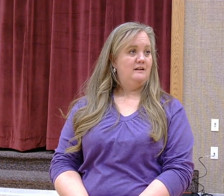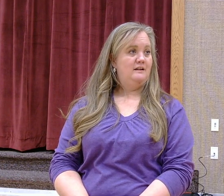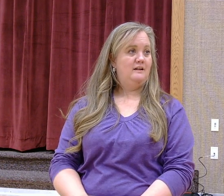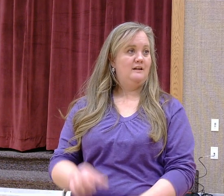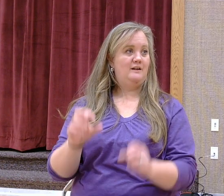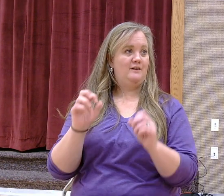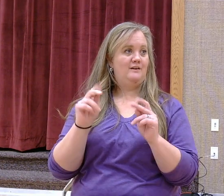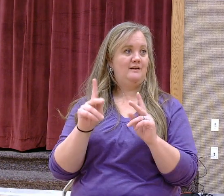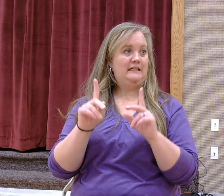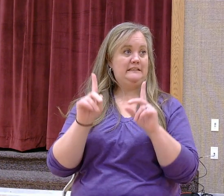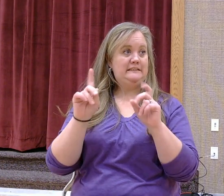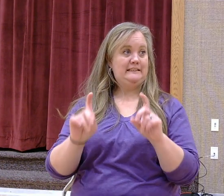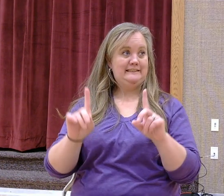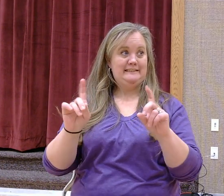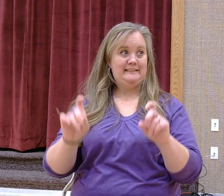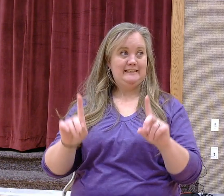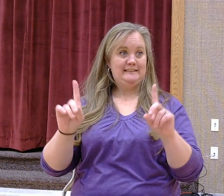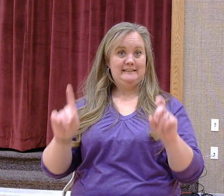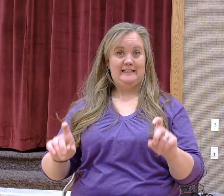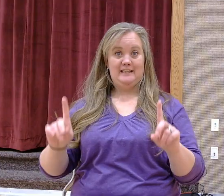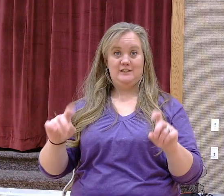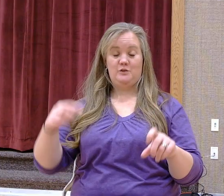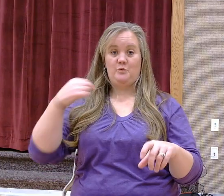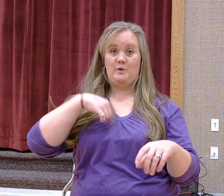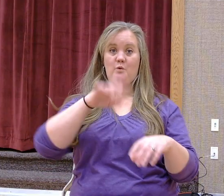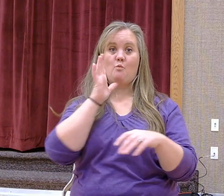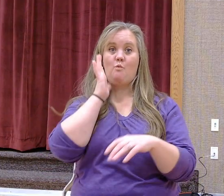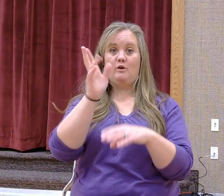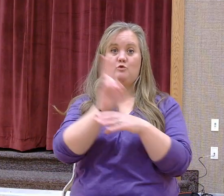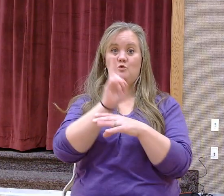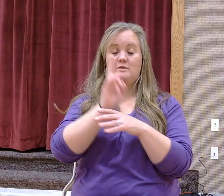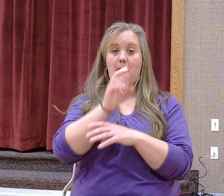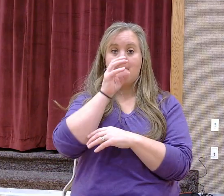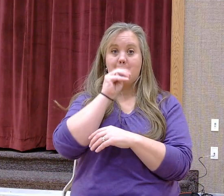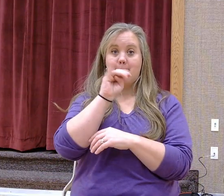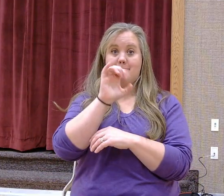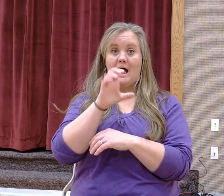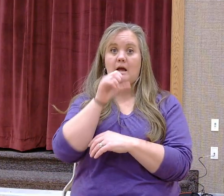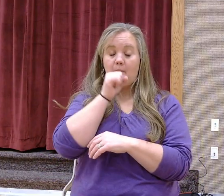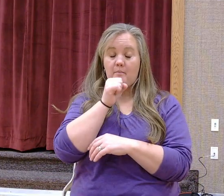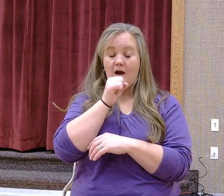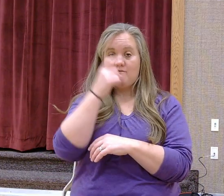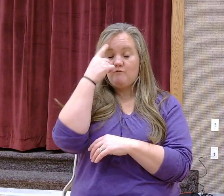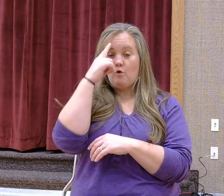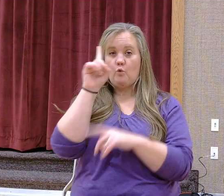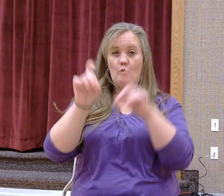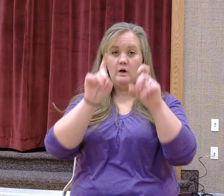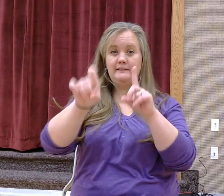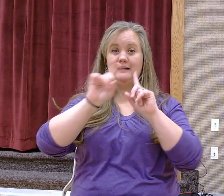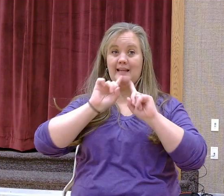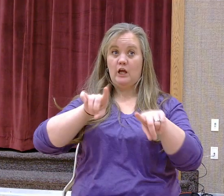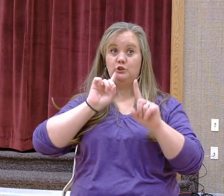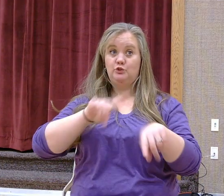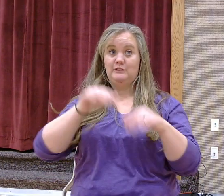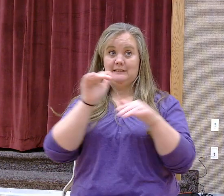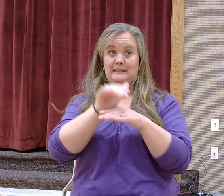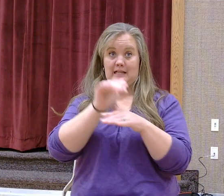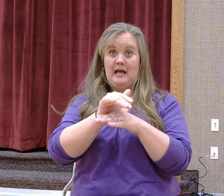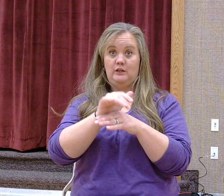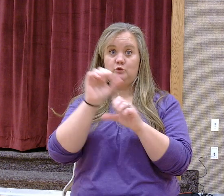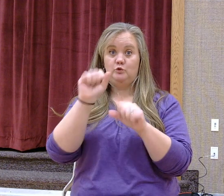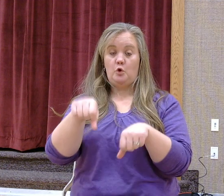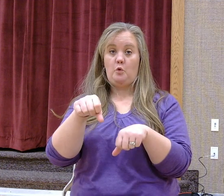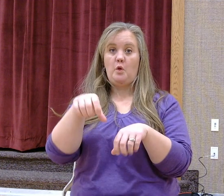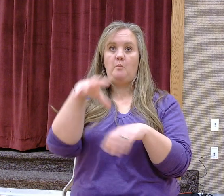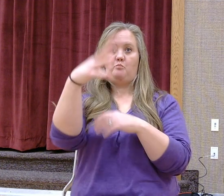Okay, testing. We're going to use the microphone for Q&A tonight, just so that the